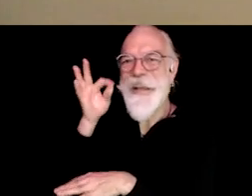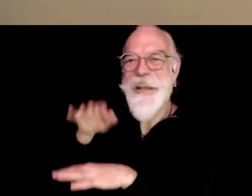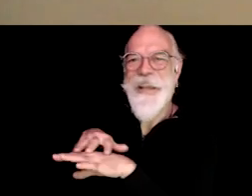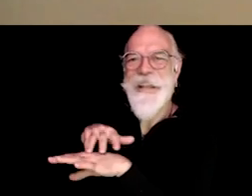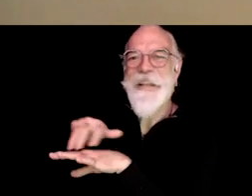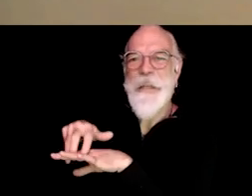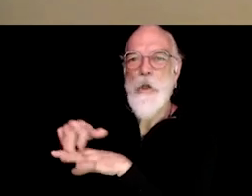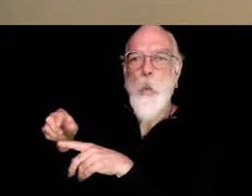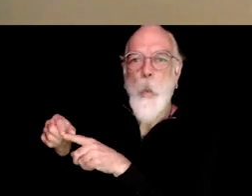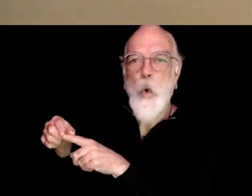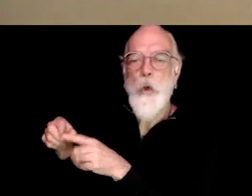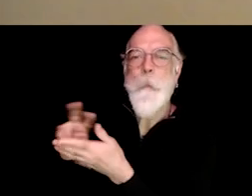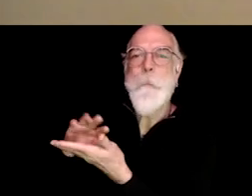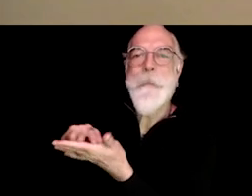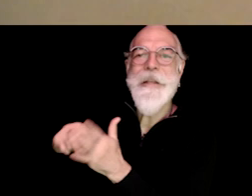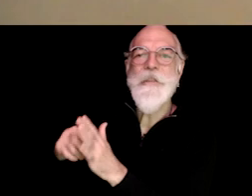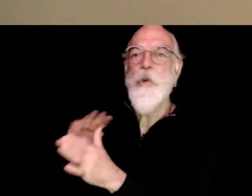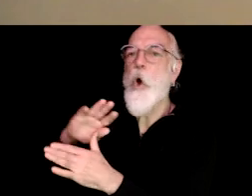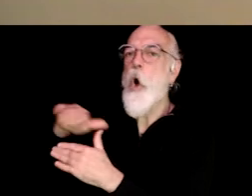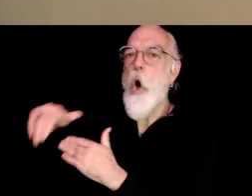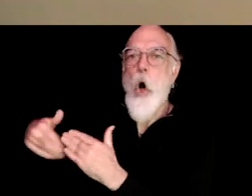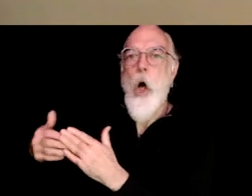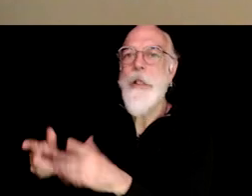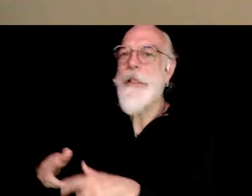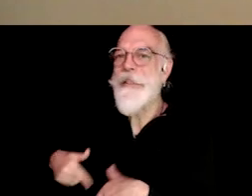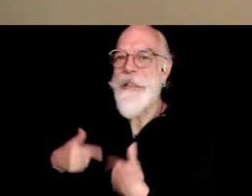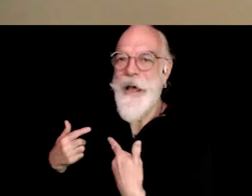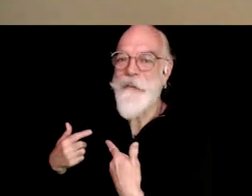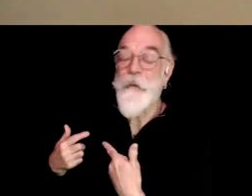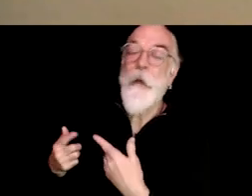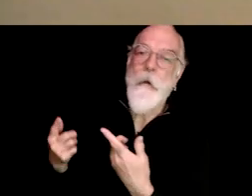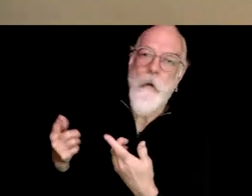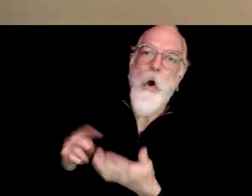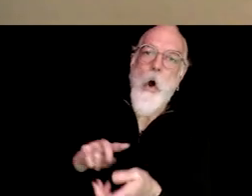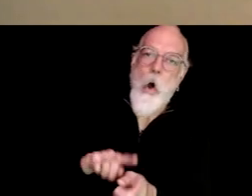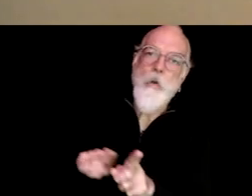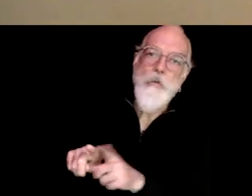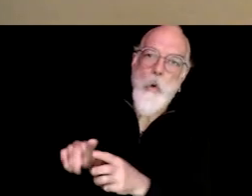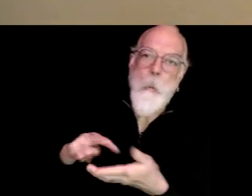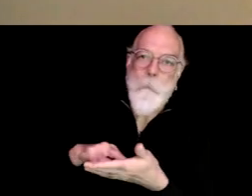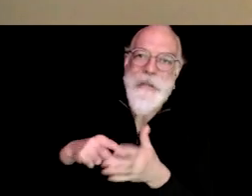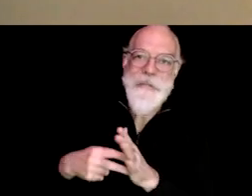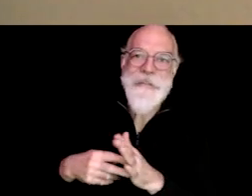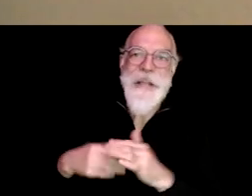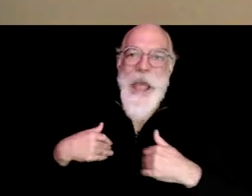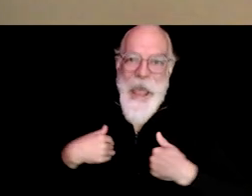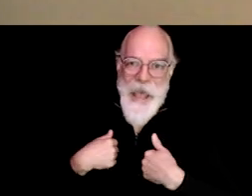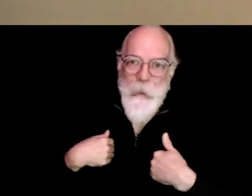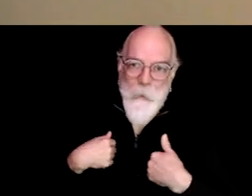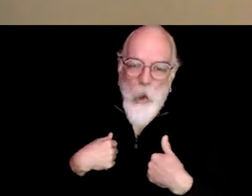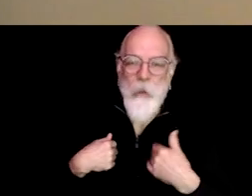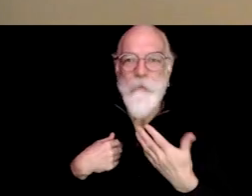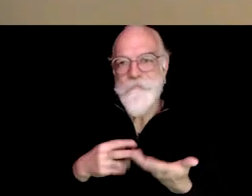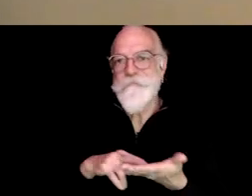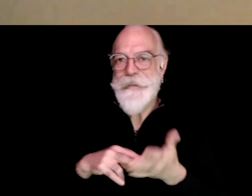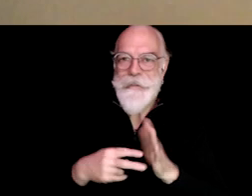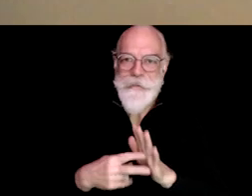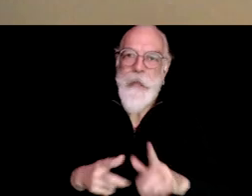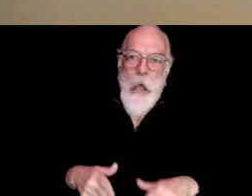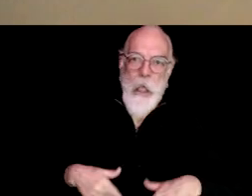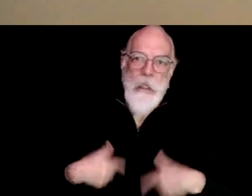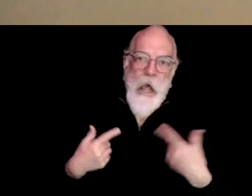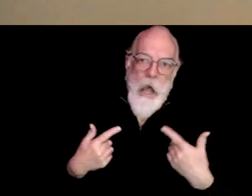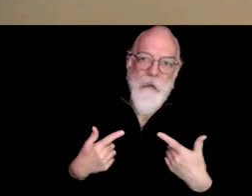the word for animal or all animals, but any, you know, they're all alive.